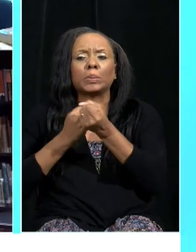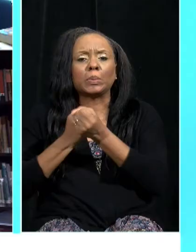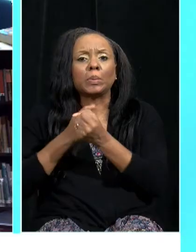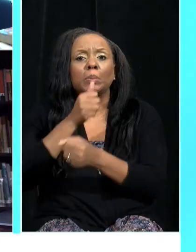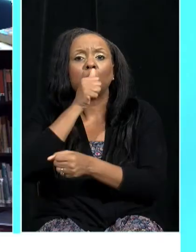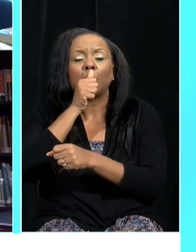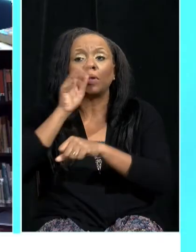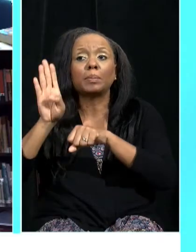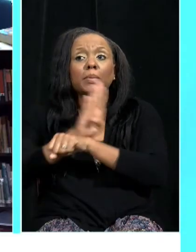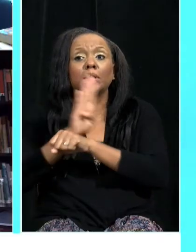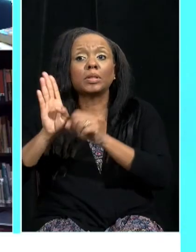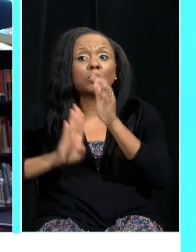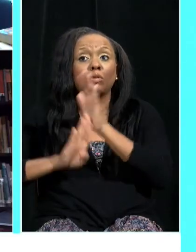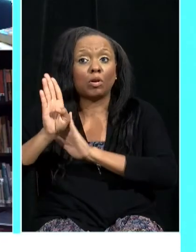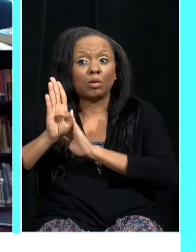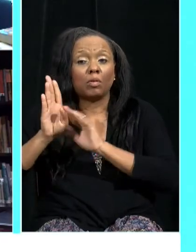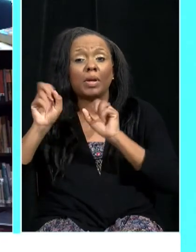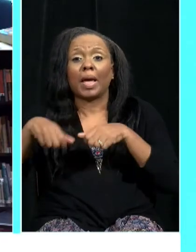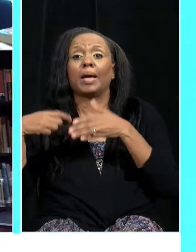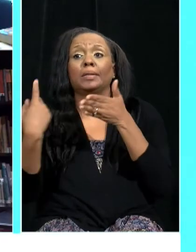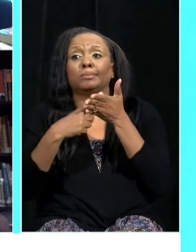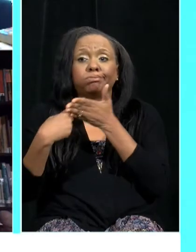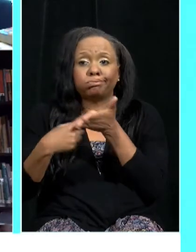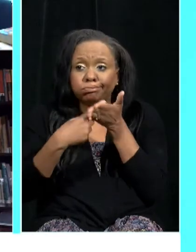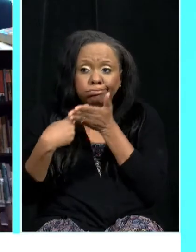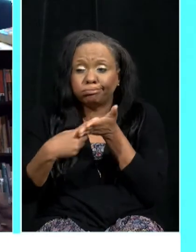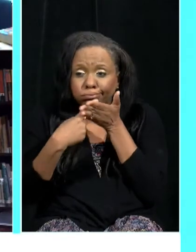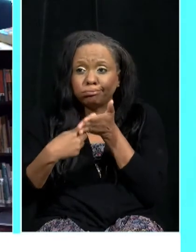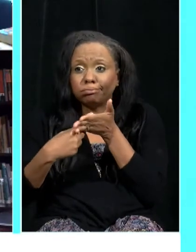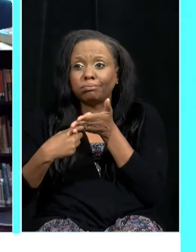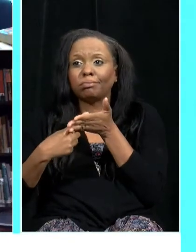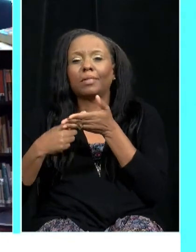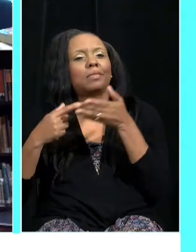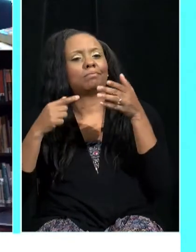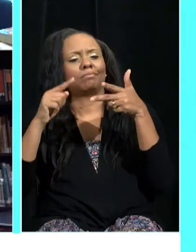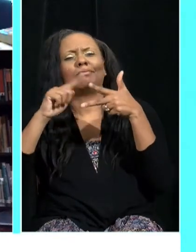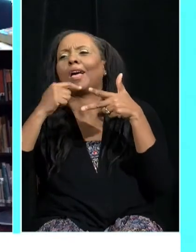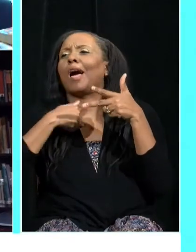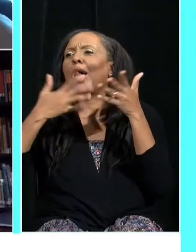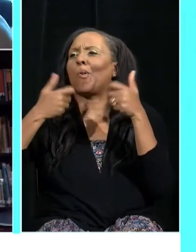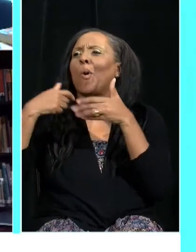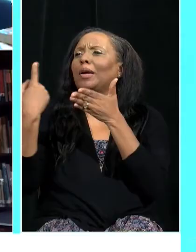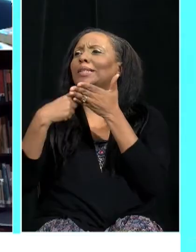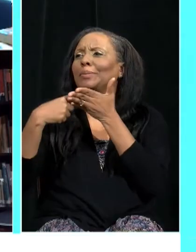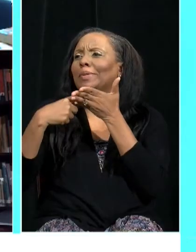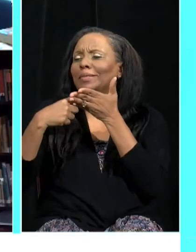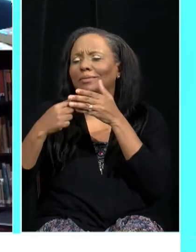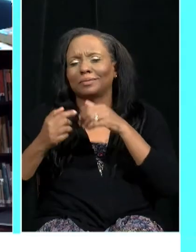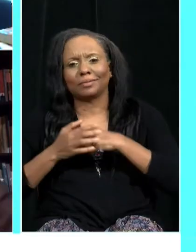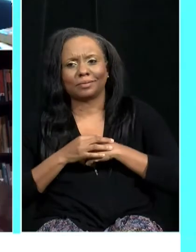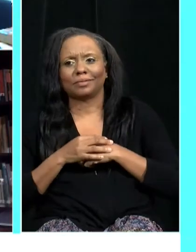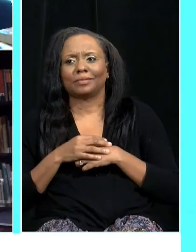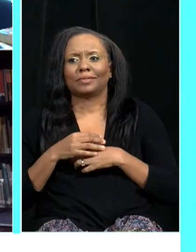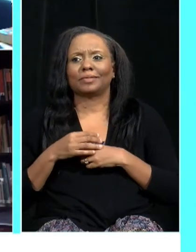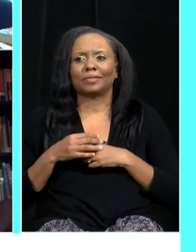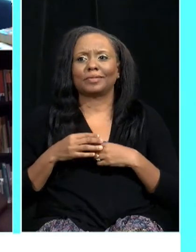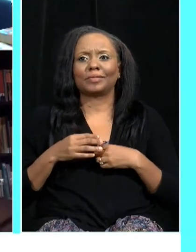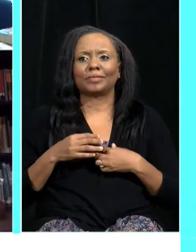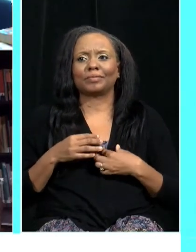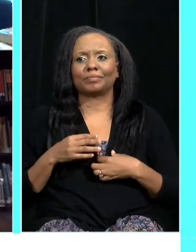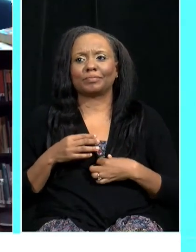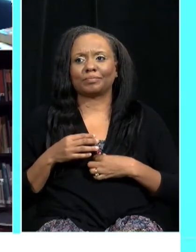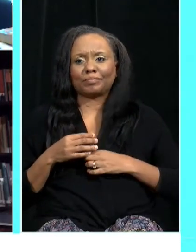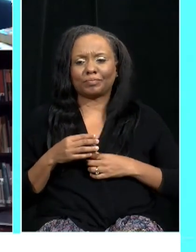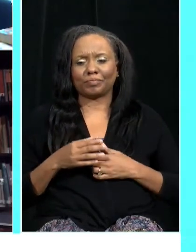could debate the specifics, Yeah, I want to but I debate think it. Definitely. right. No, no. I, And I'm saying, and we can I want to debate debate